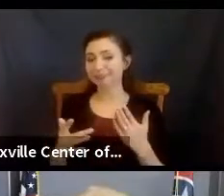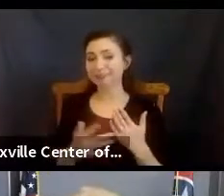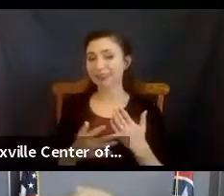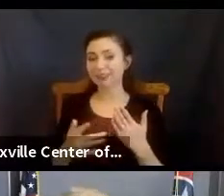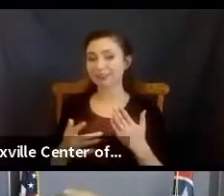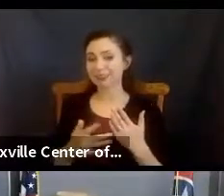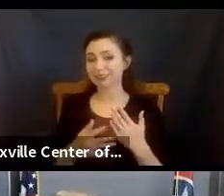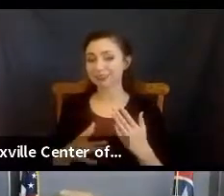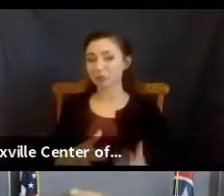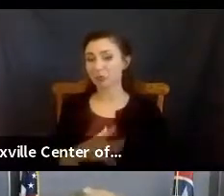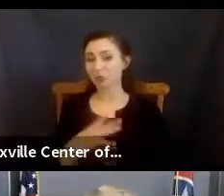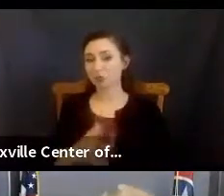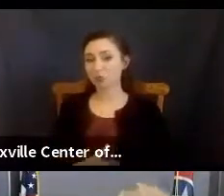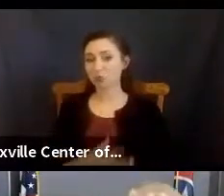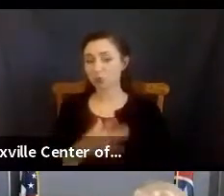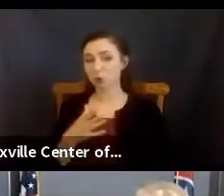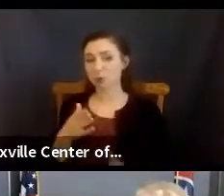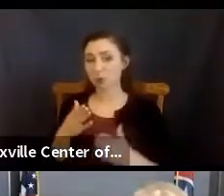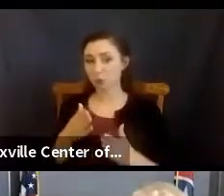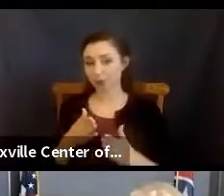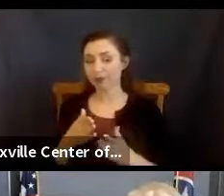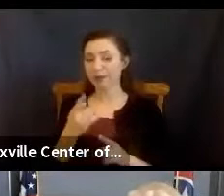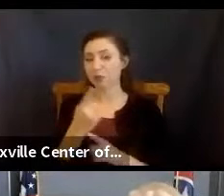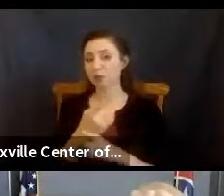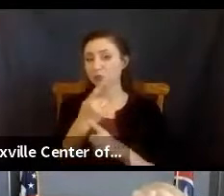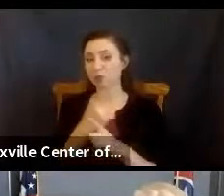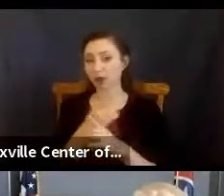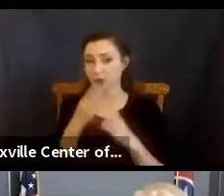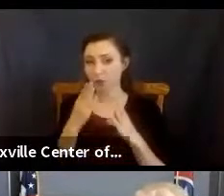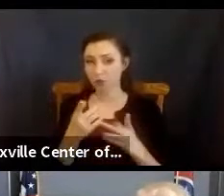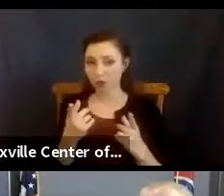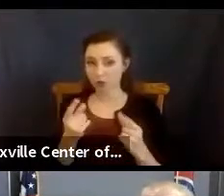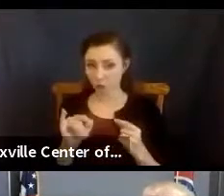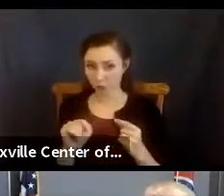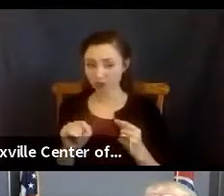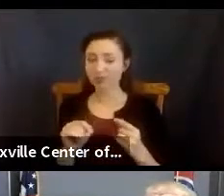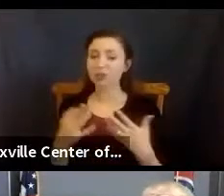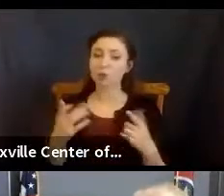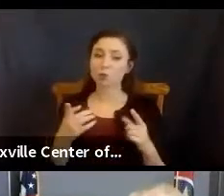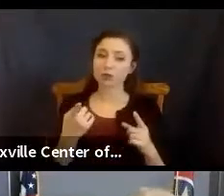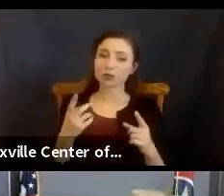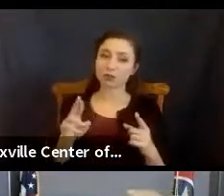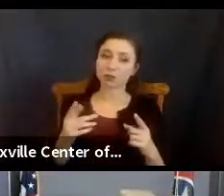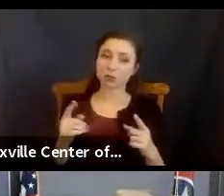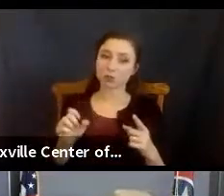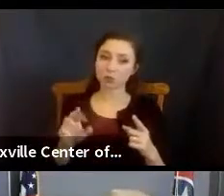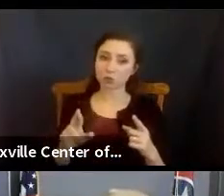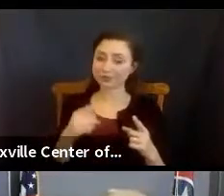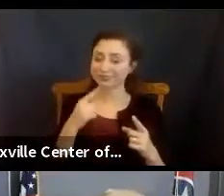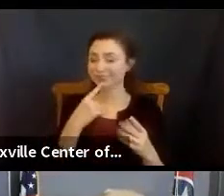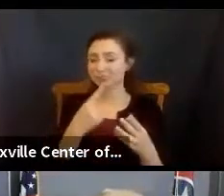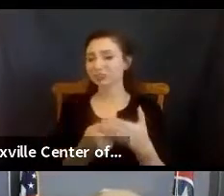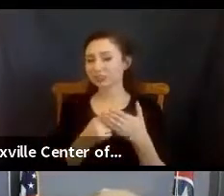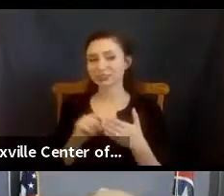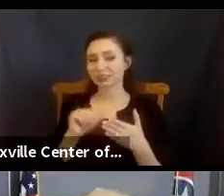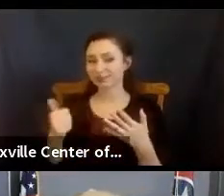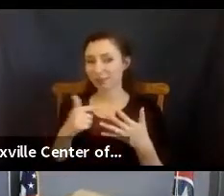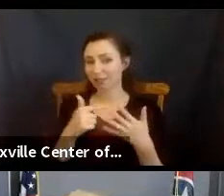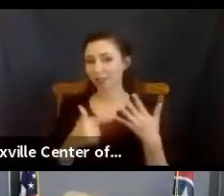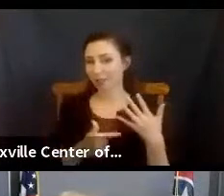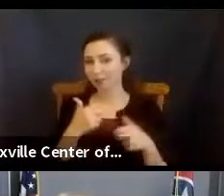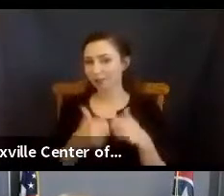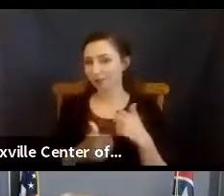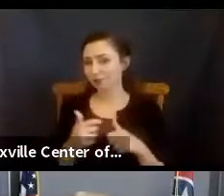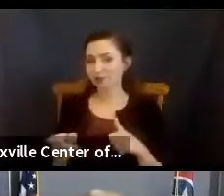the parliamentary correct way to do it. However, what Dr. Gocher suggested of simply discussing the other issues in